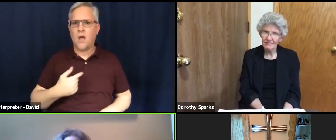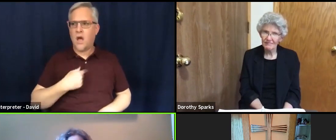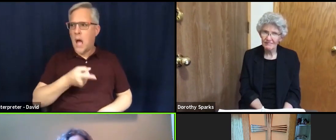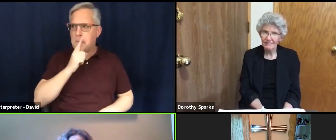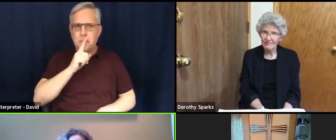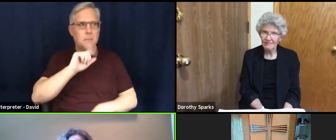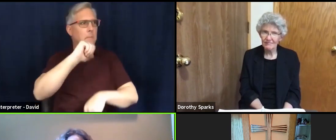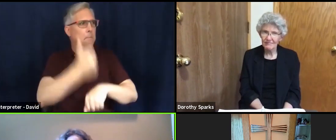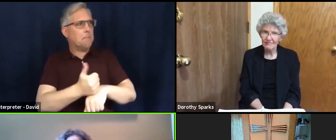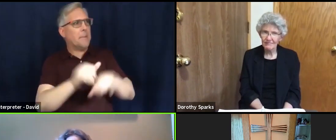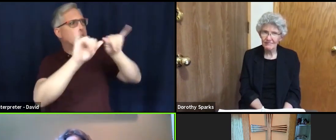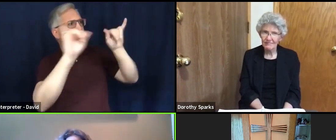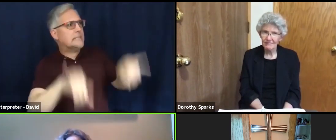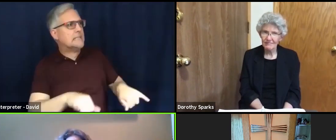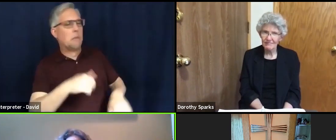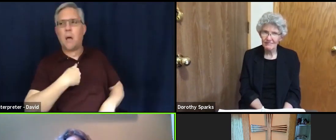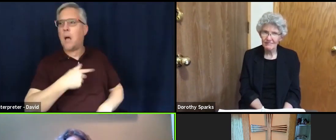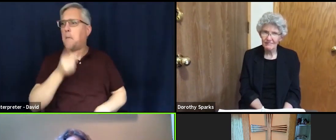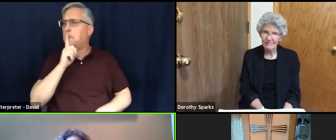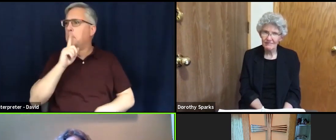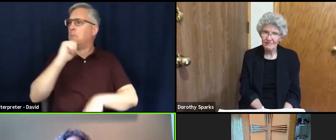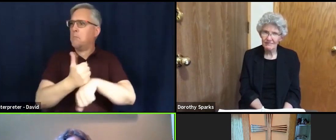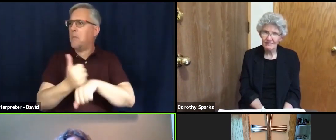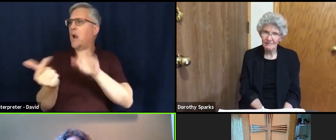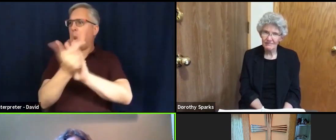very defensive.